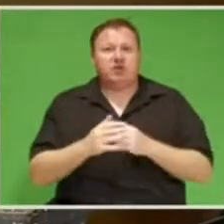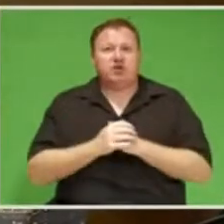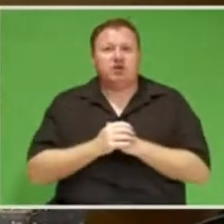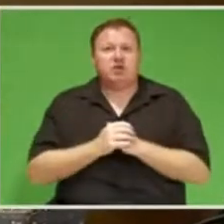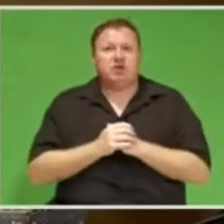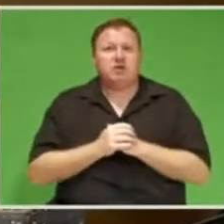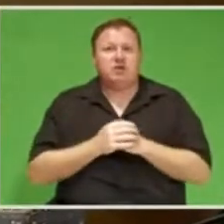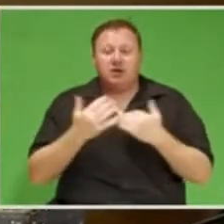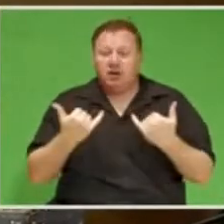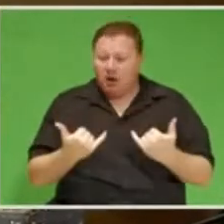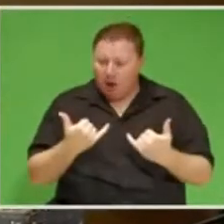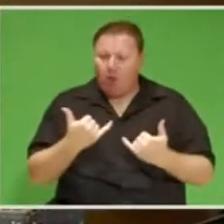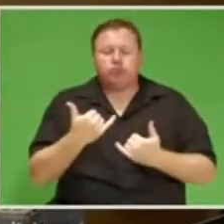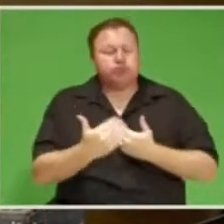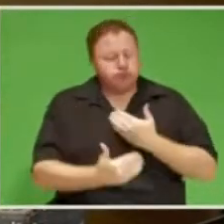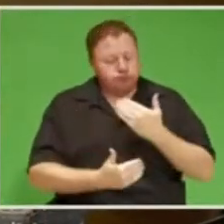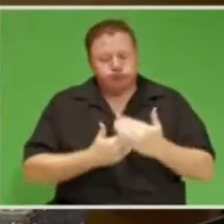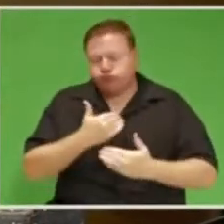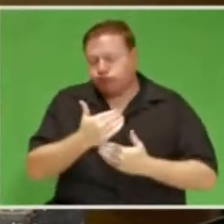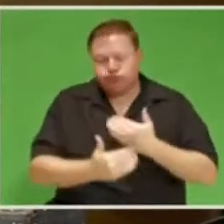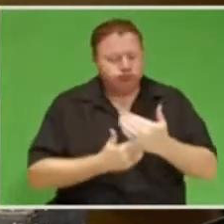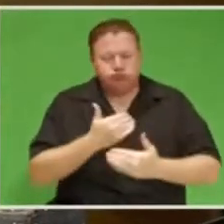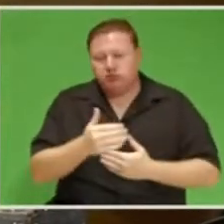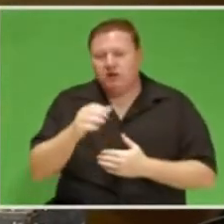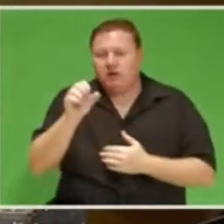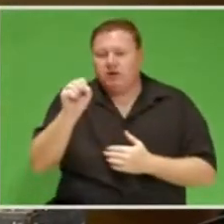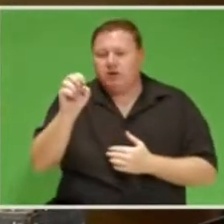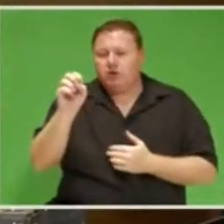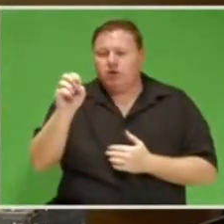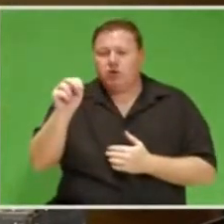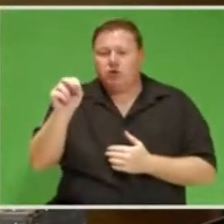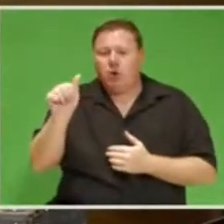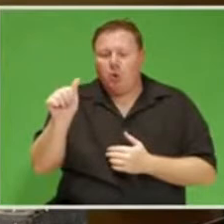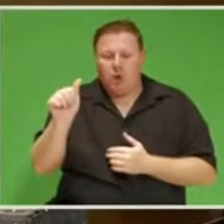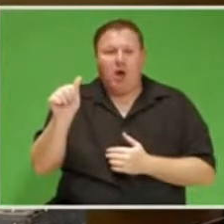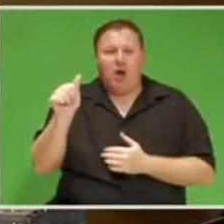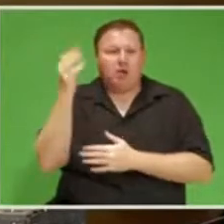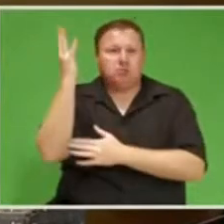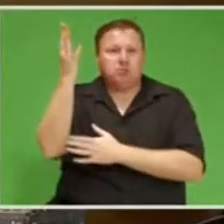now proceed with the State of the Nation address?